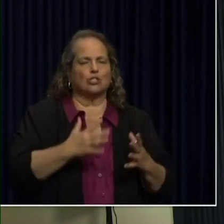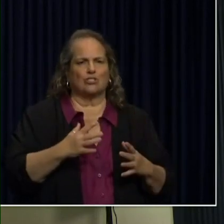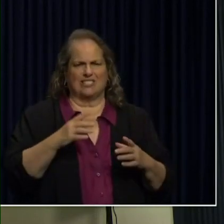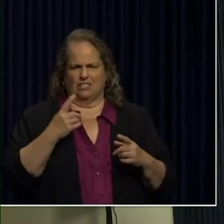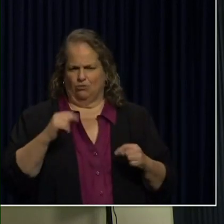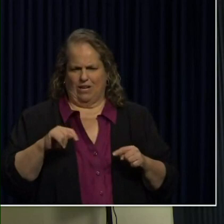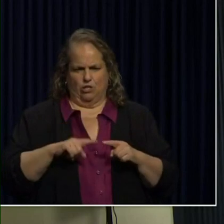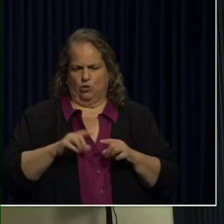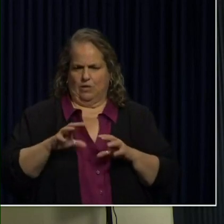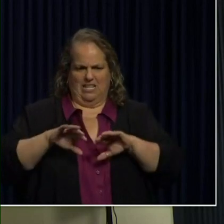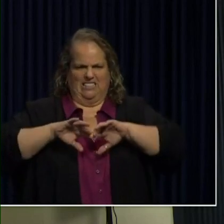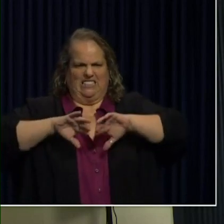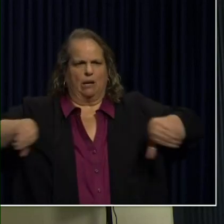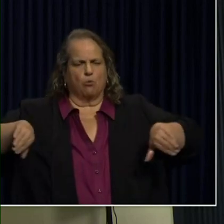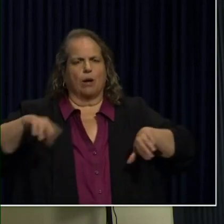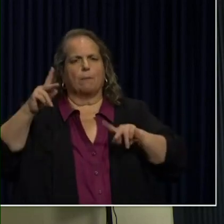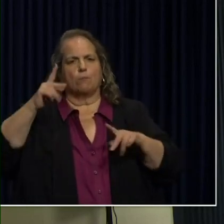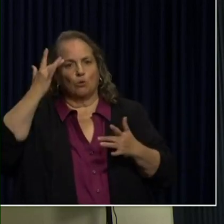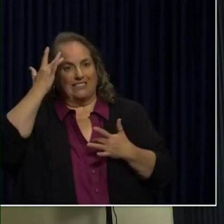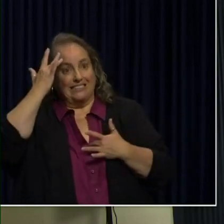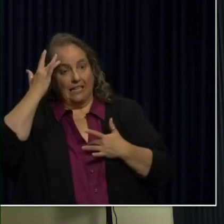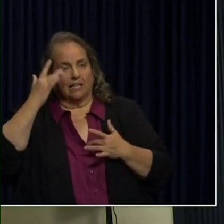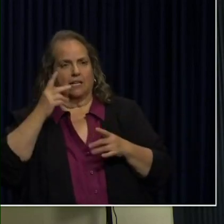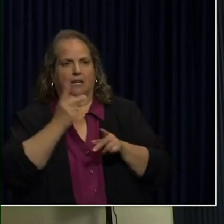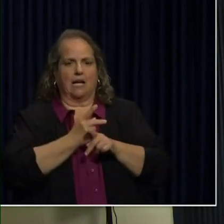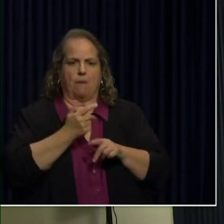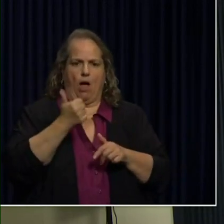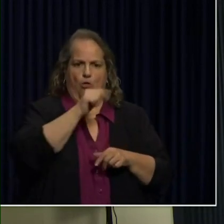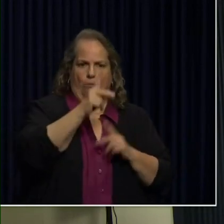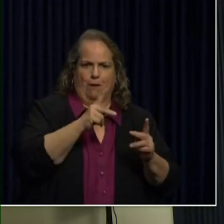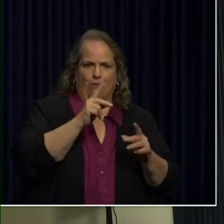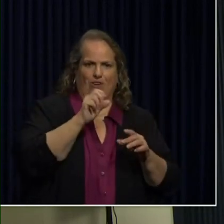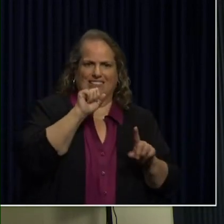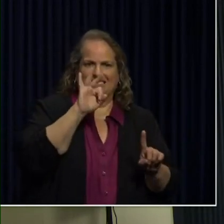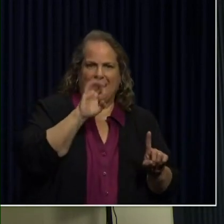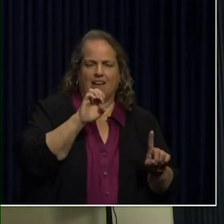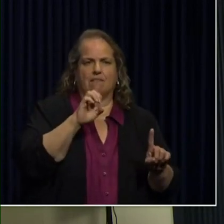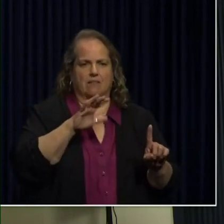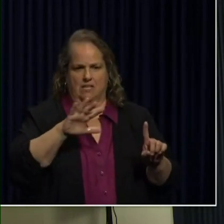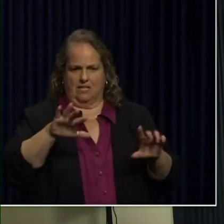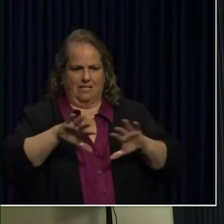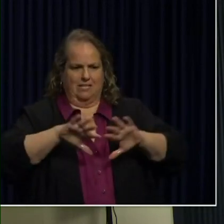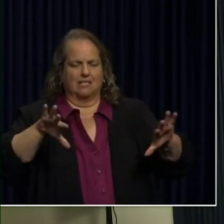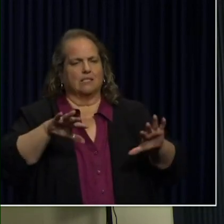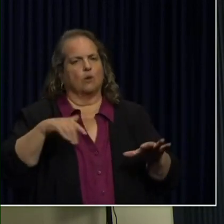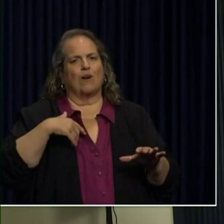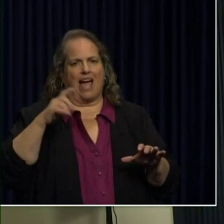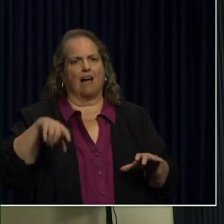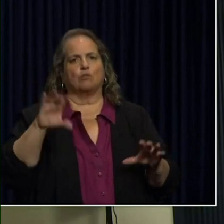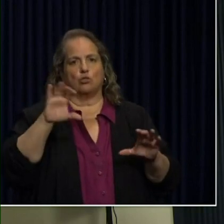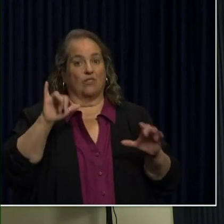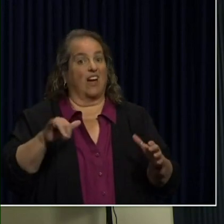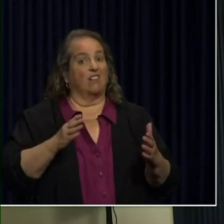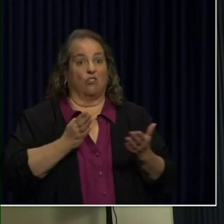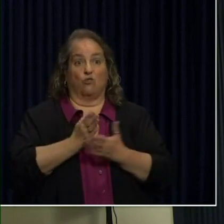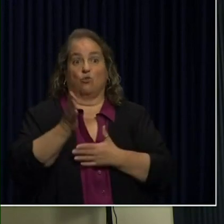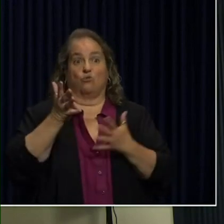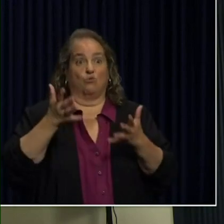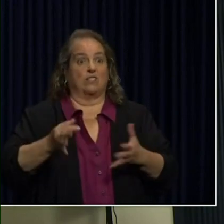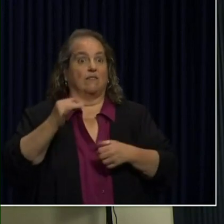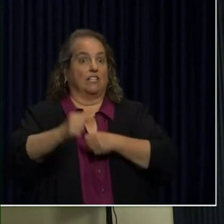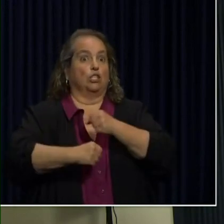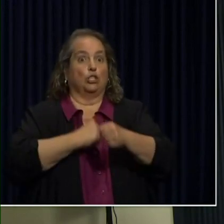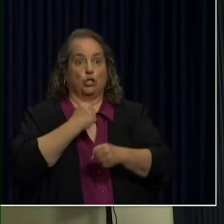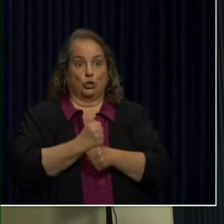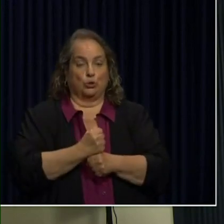help keep people safe. We're going to have to continue to get much better at that, because we're going to be doing it throughout the rest of this year as we keep people safe. All